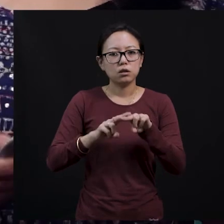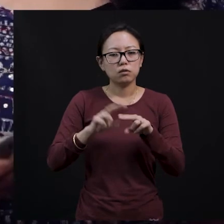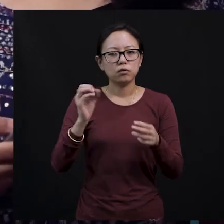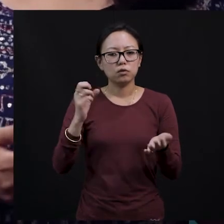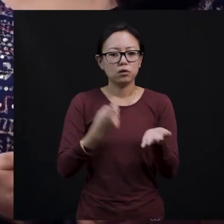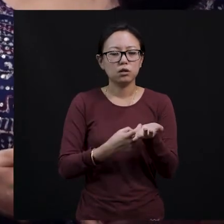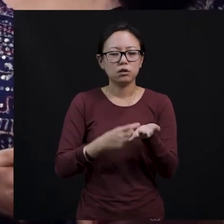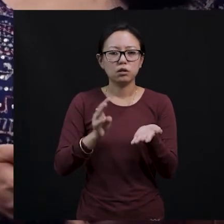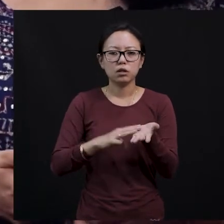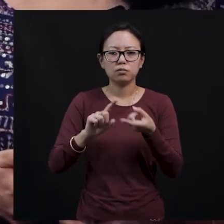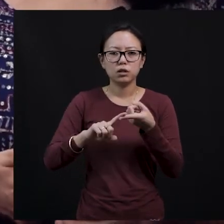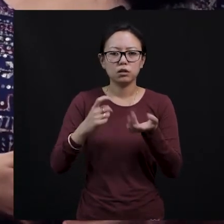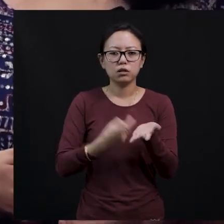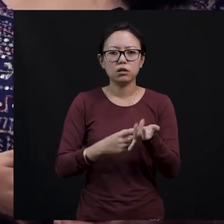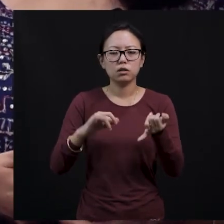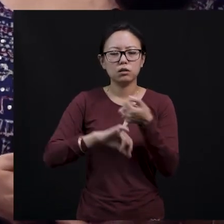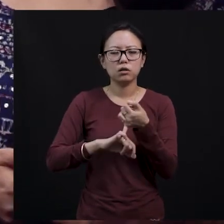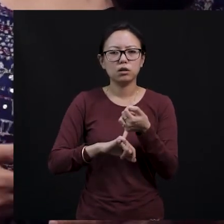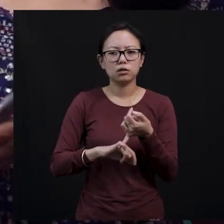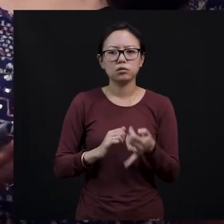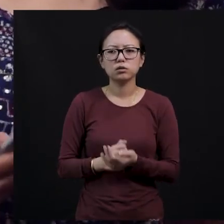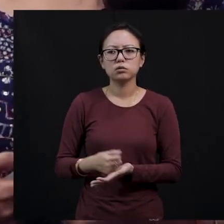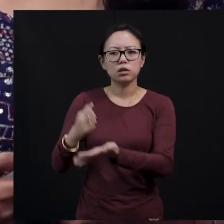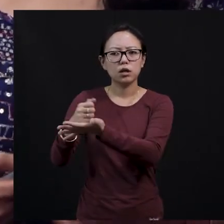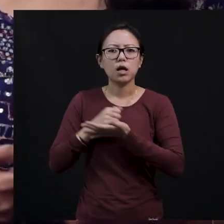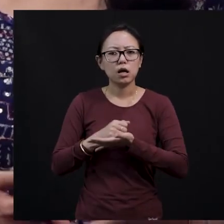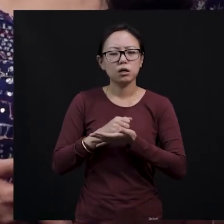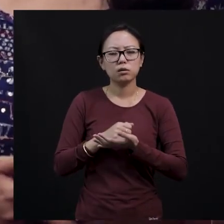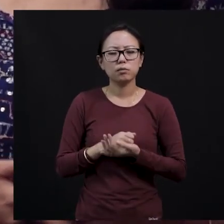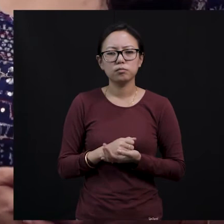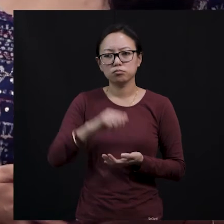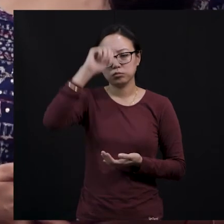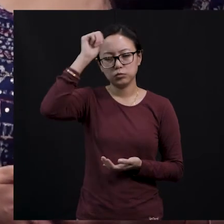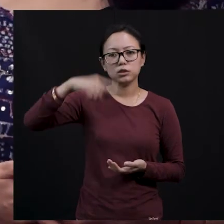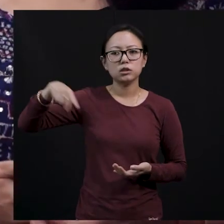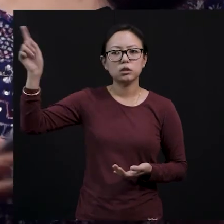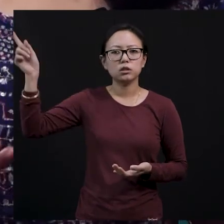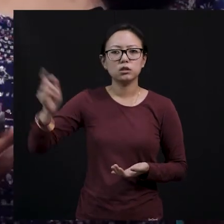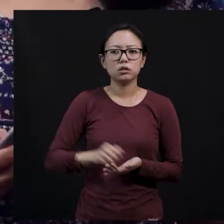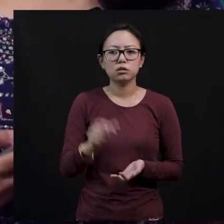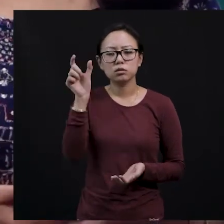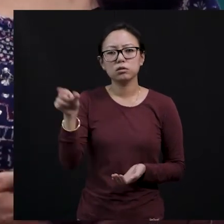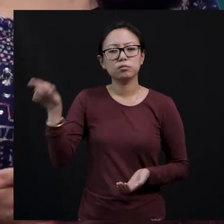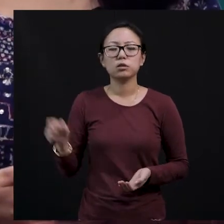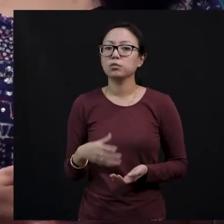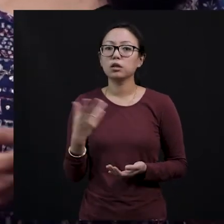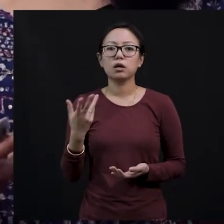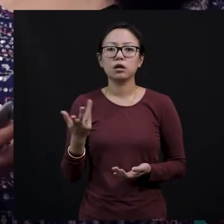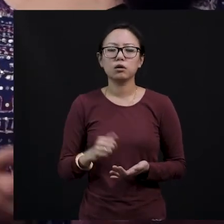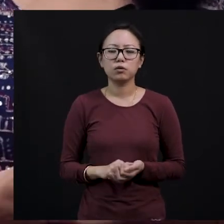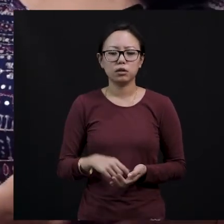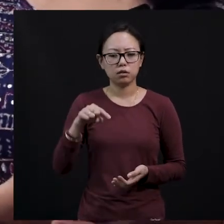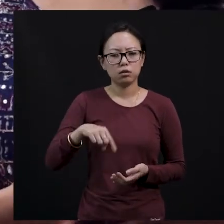Indian society gain by these social reformers who actually gave their entire life so as we can have a